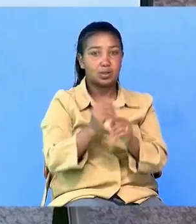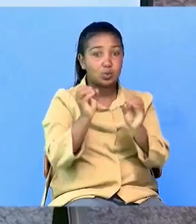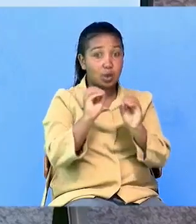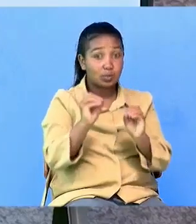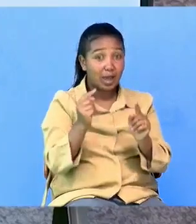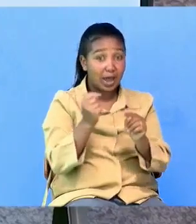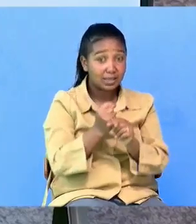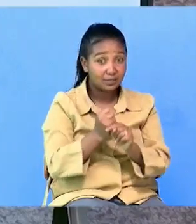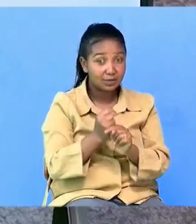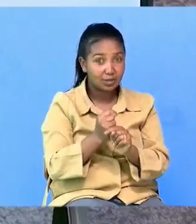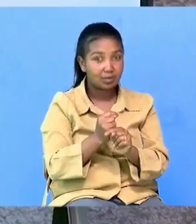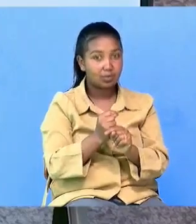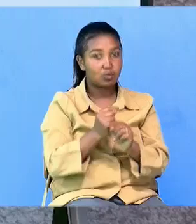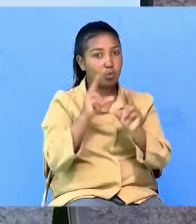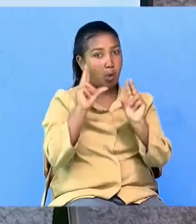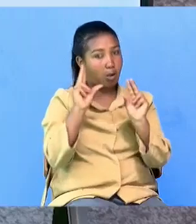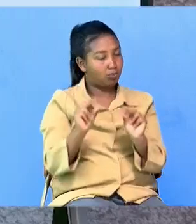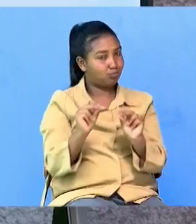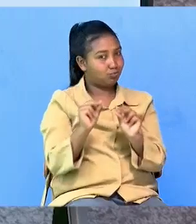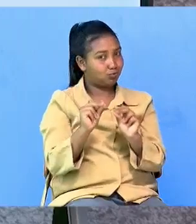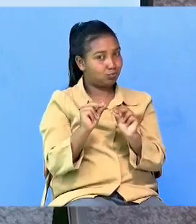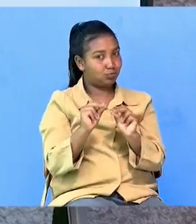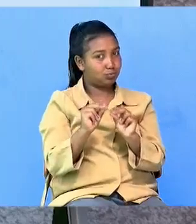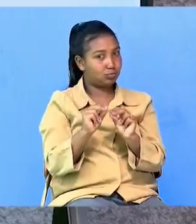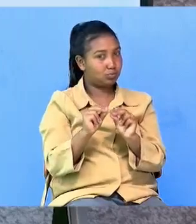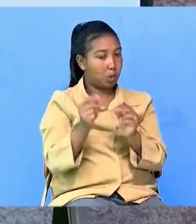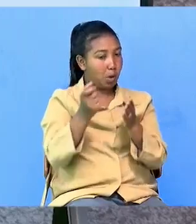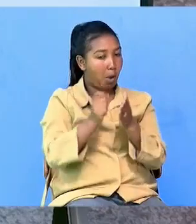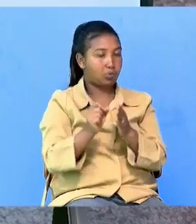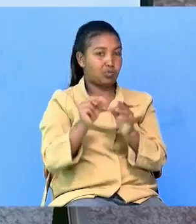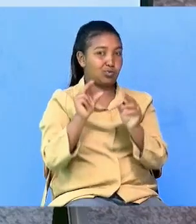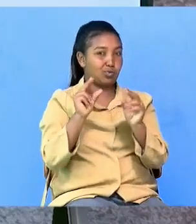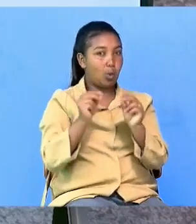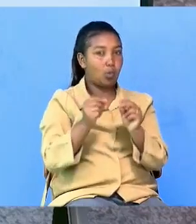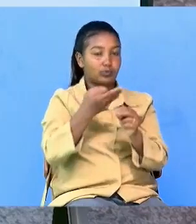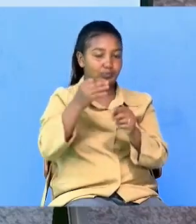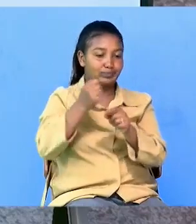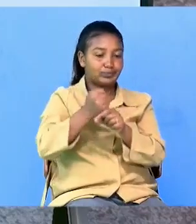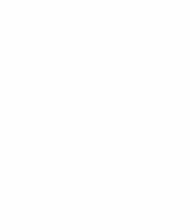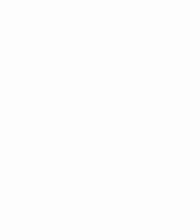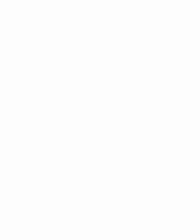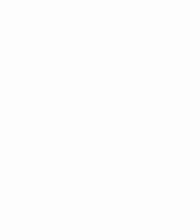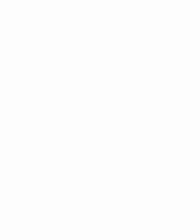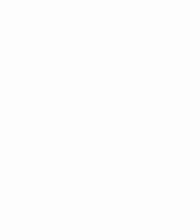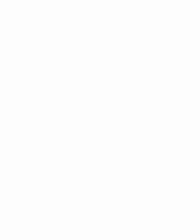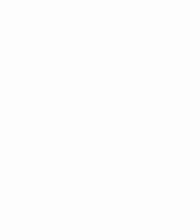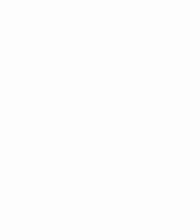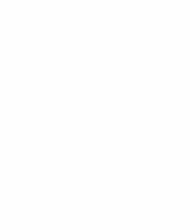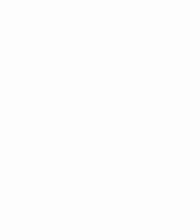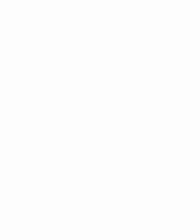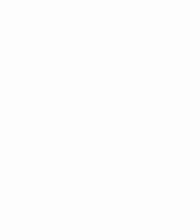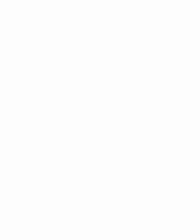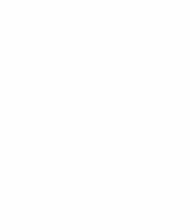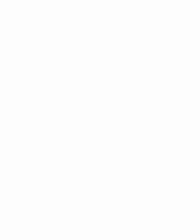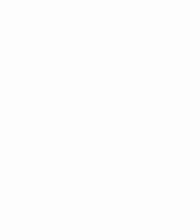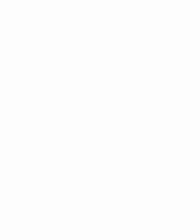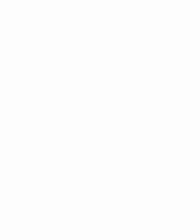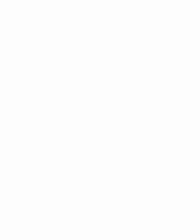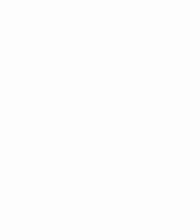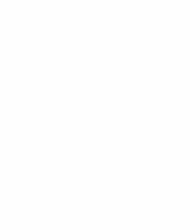any activities, you can't perform your lesson in the right way. That's it. I